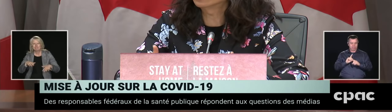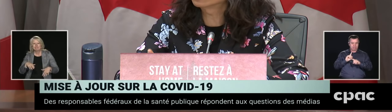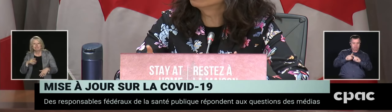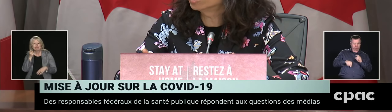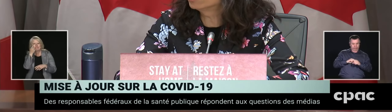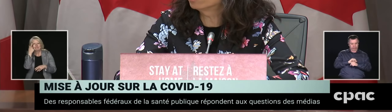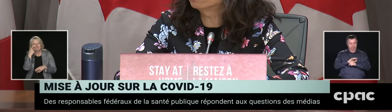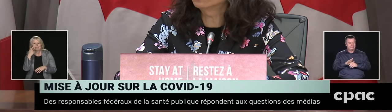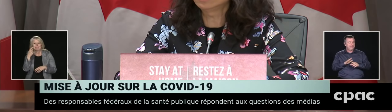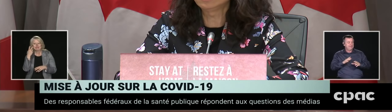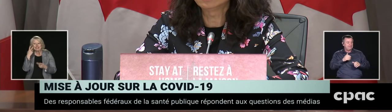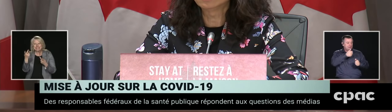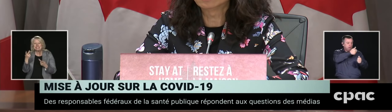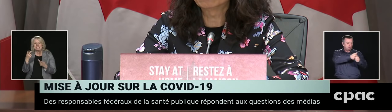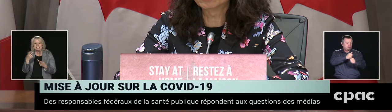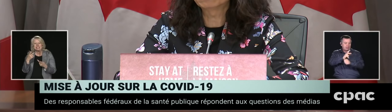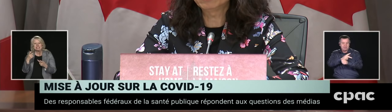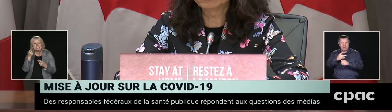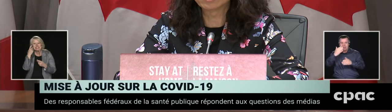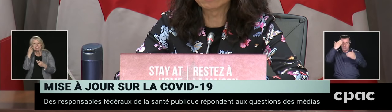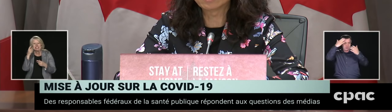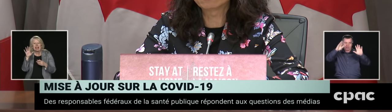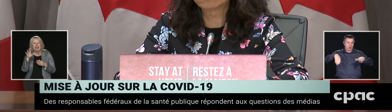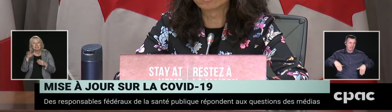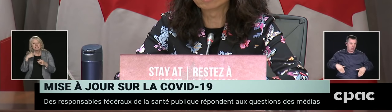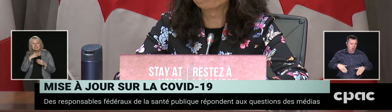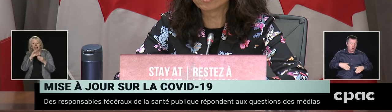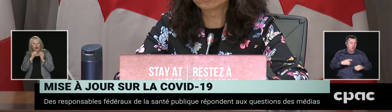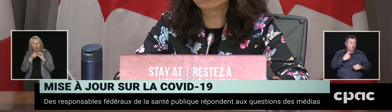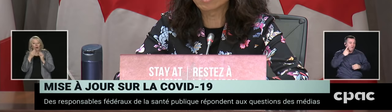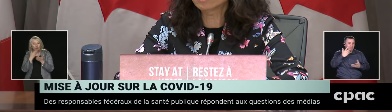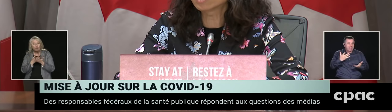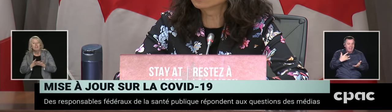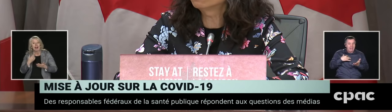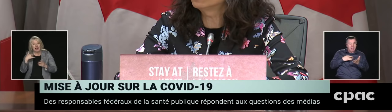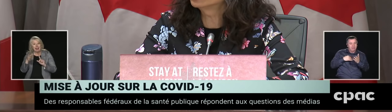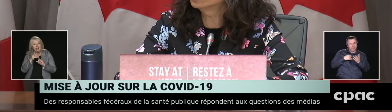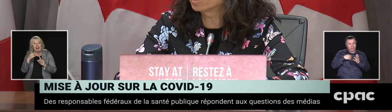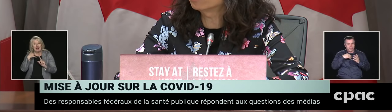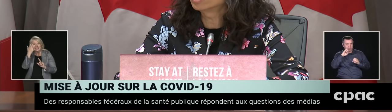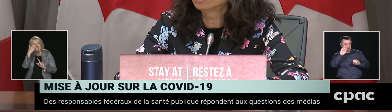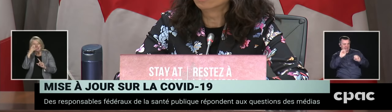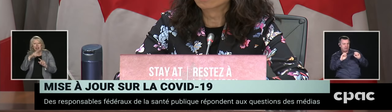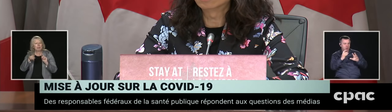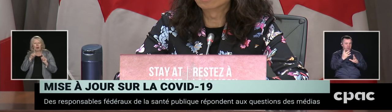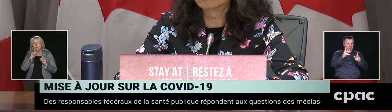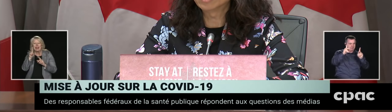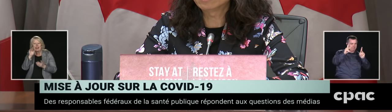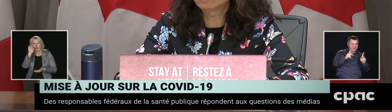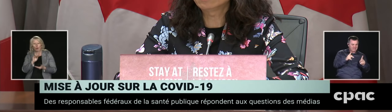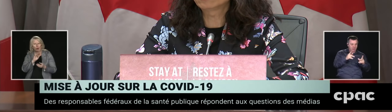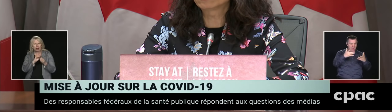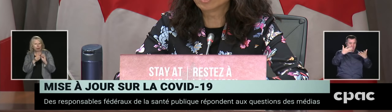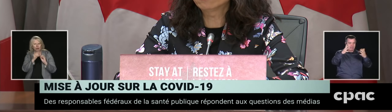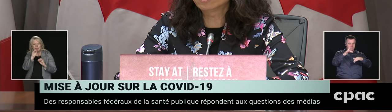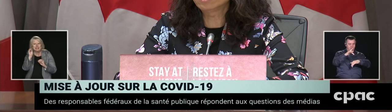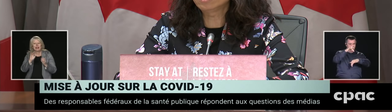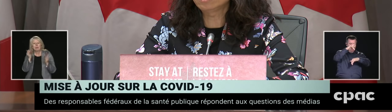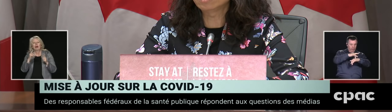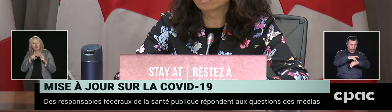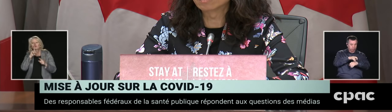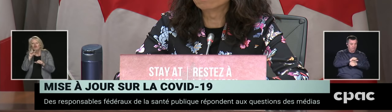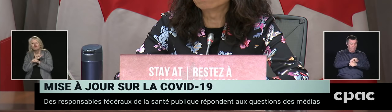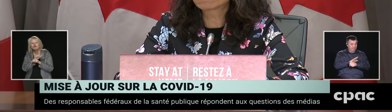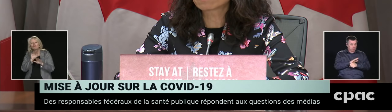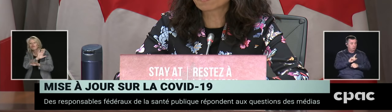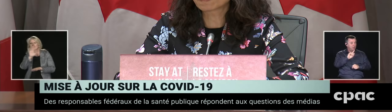is an underestimate of the number of people that have got the infection. So I think that is the first step. I think given